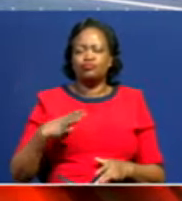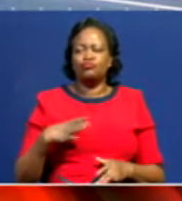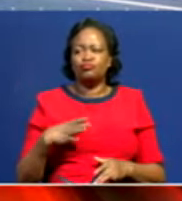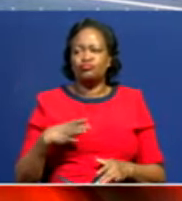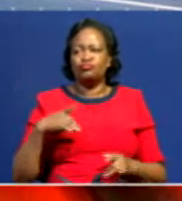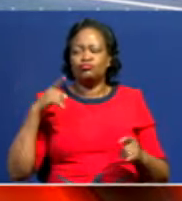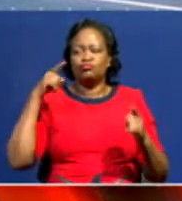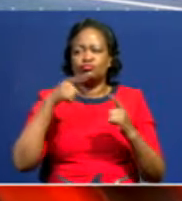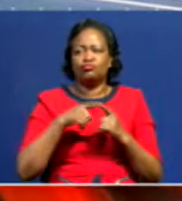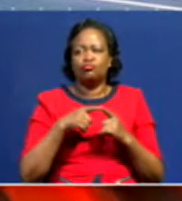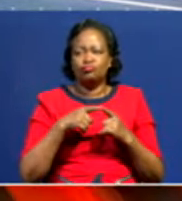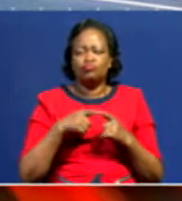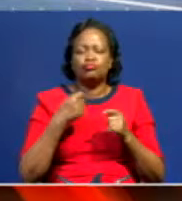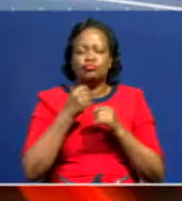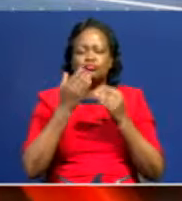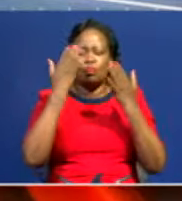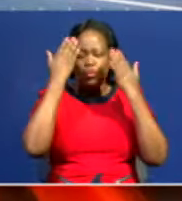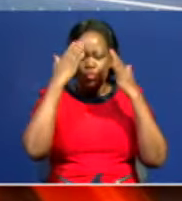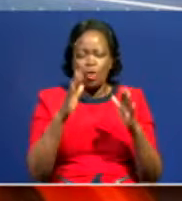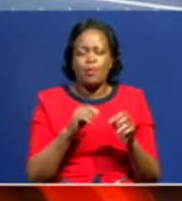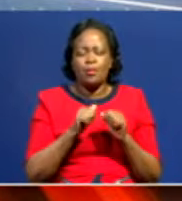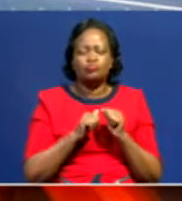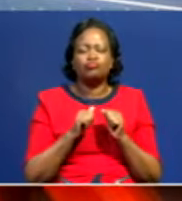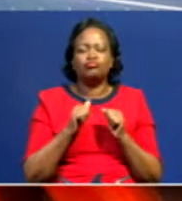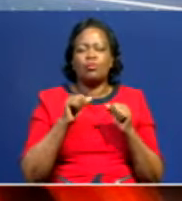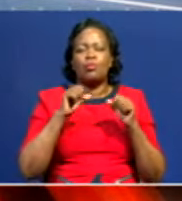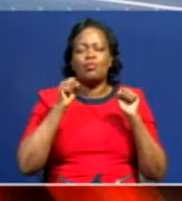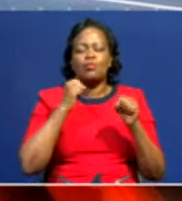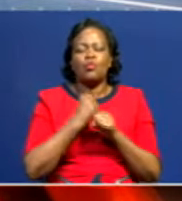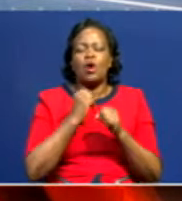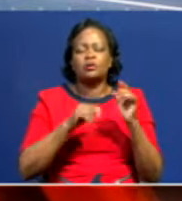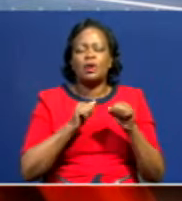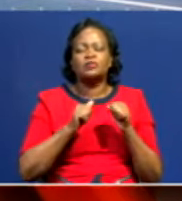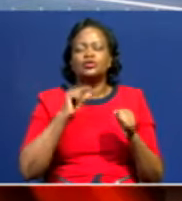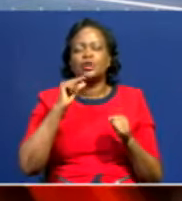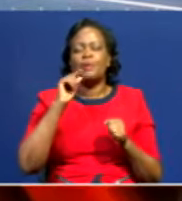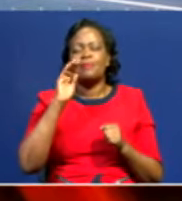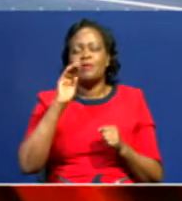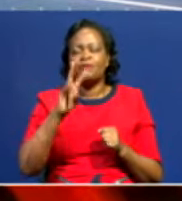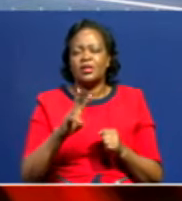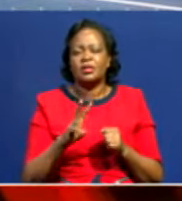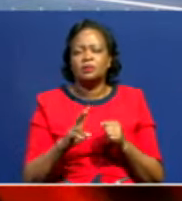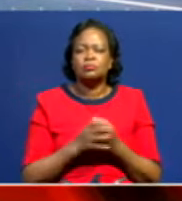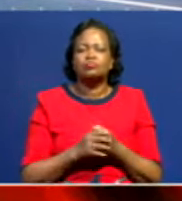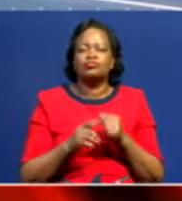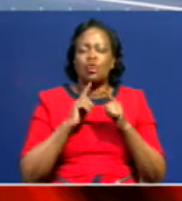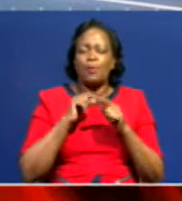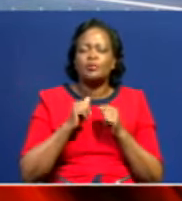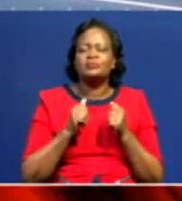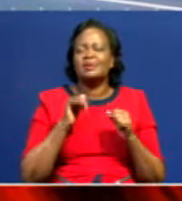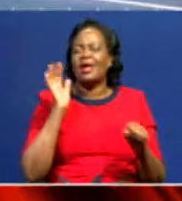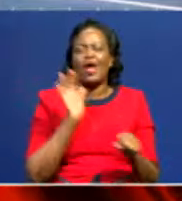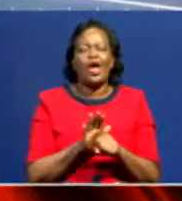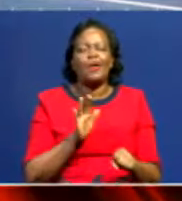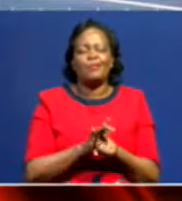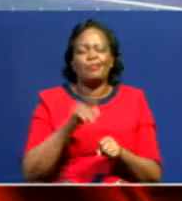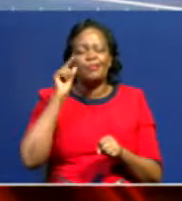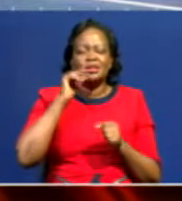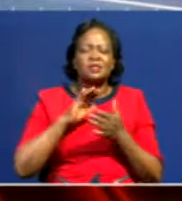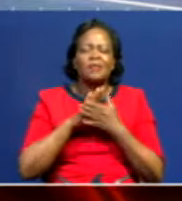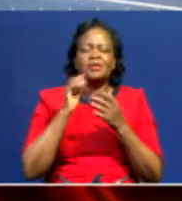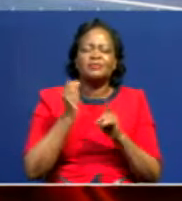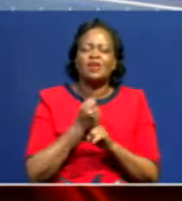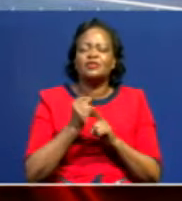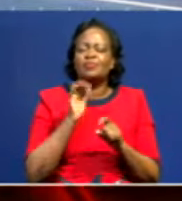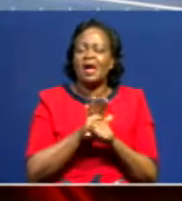sensitizing boda boda operators against gender-based violence. The campaign focuses on the rising cases of GBV in the area and